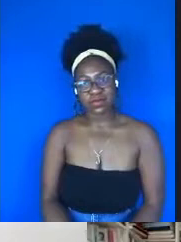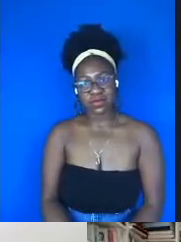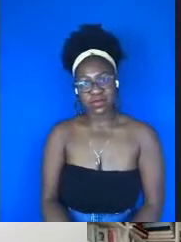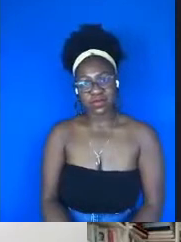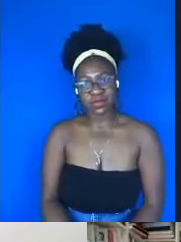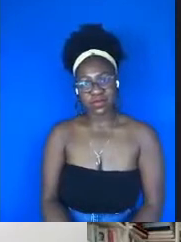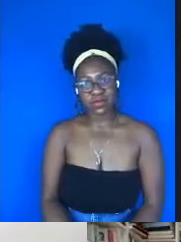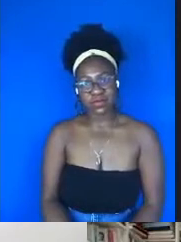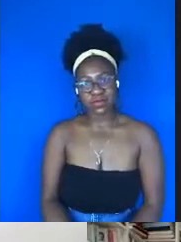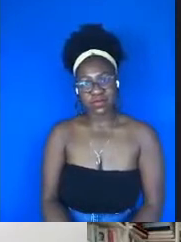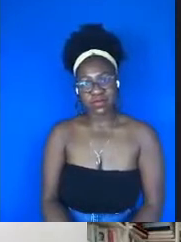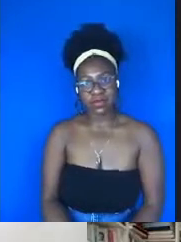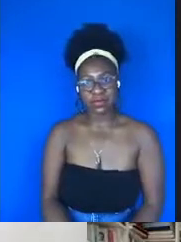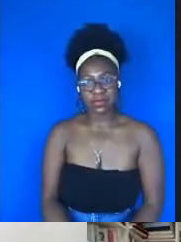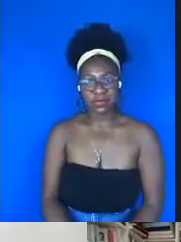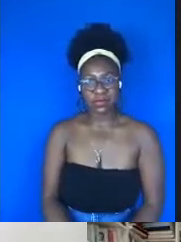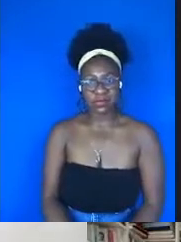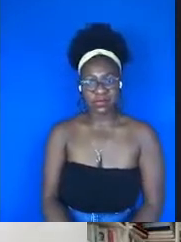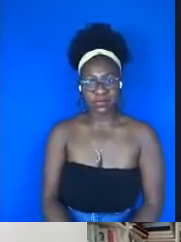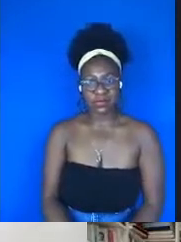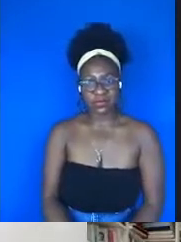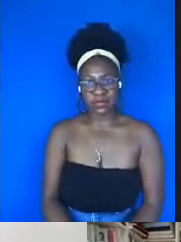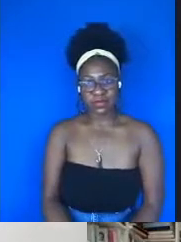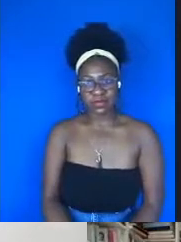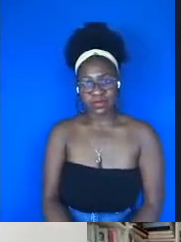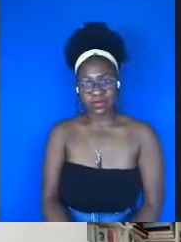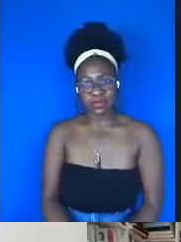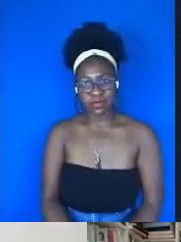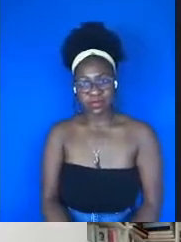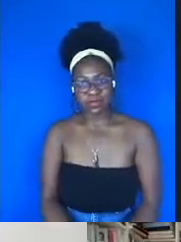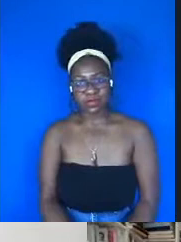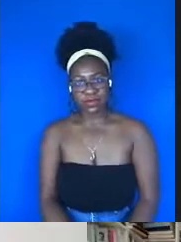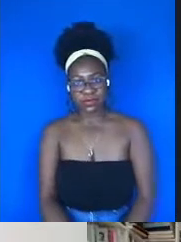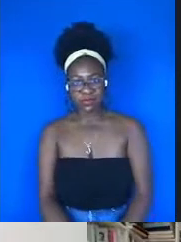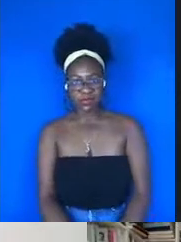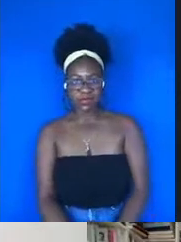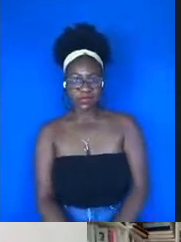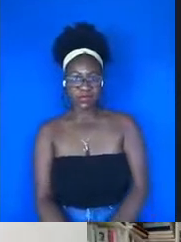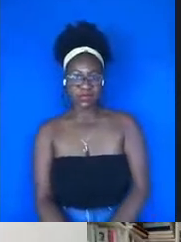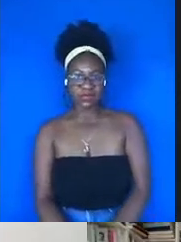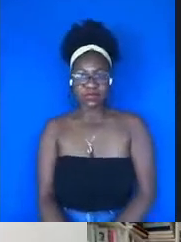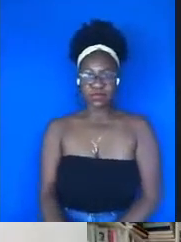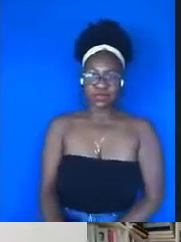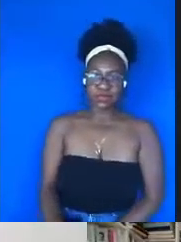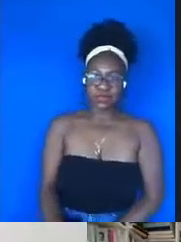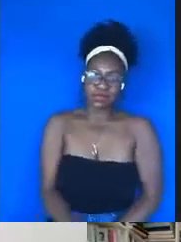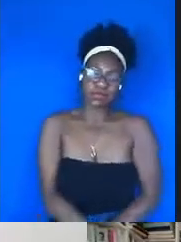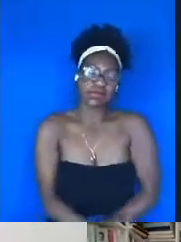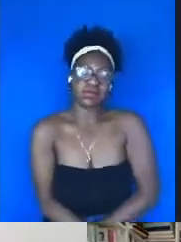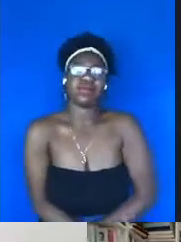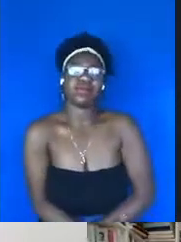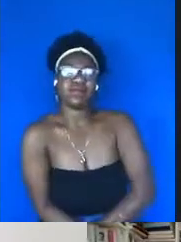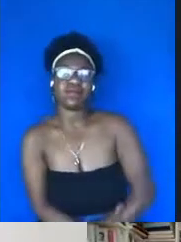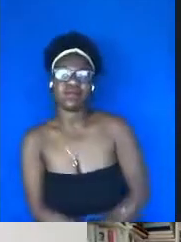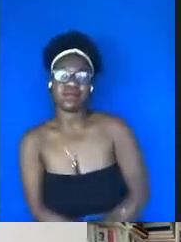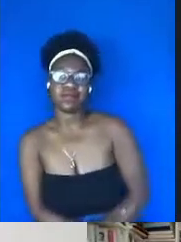But now there's the chance, right? Because we're in the 21st century, our chance to just make them us. And what does that do to